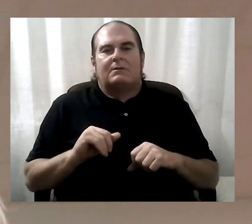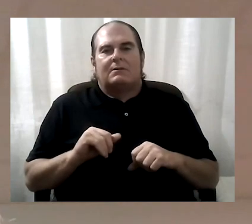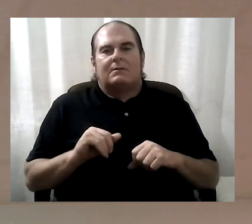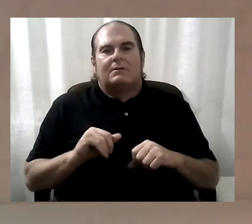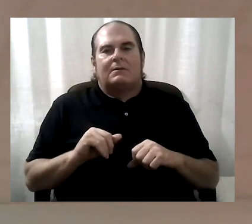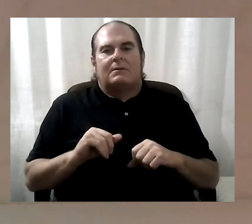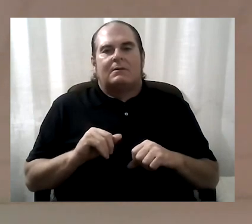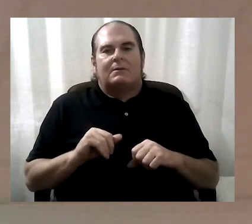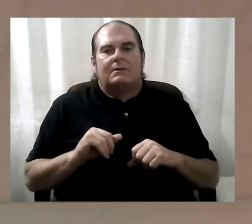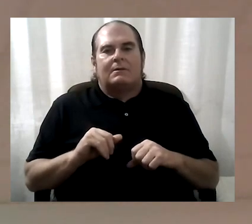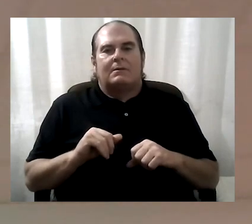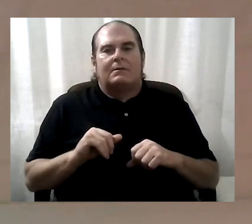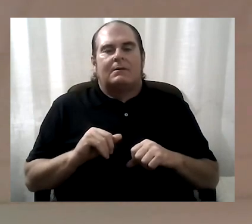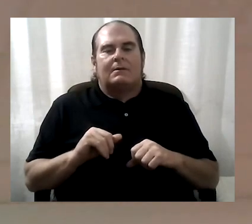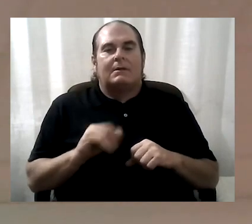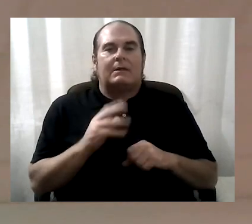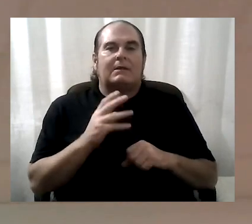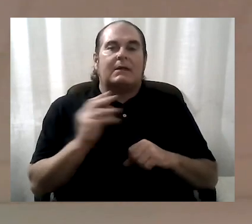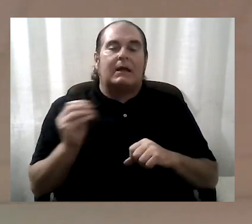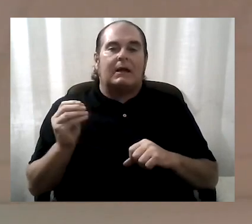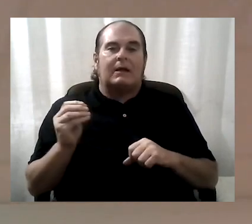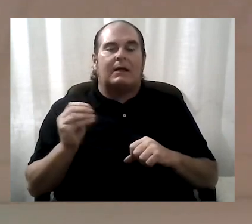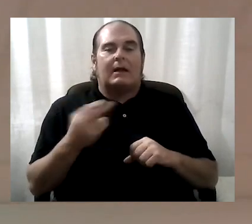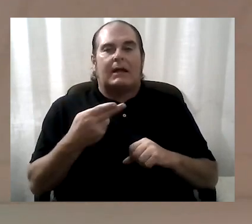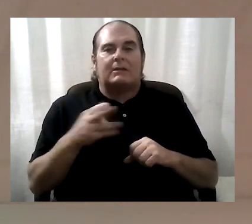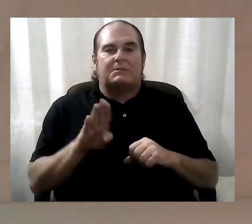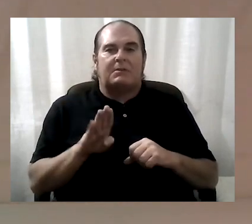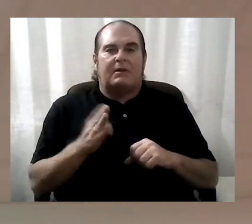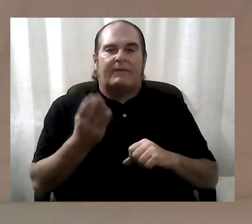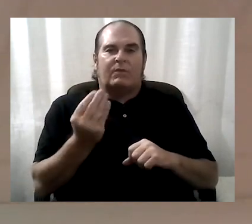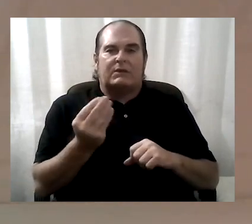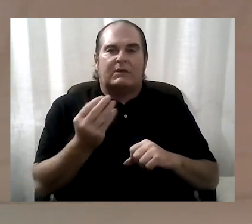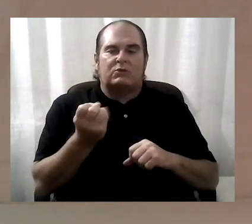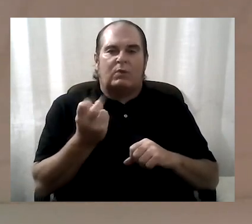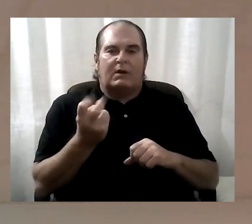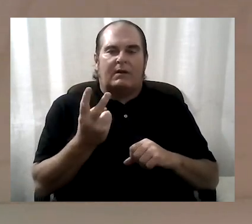and House Bill 1412 that would clarify